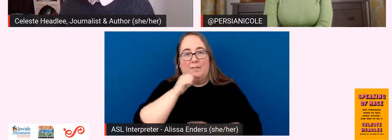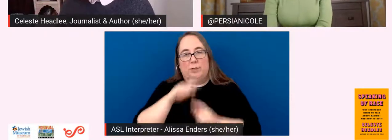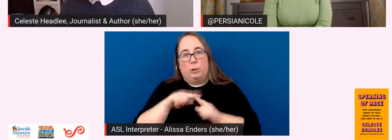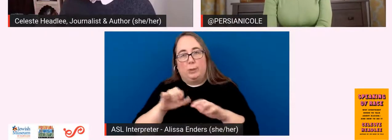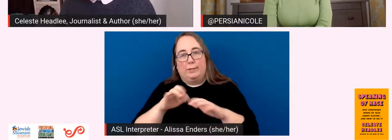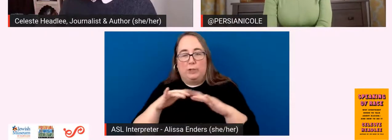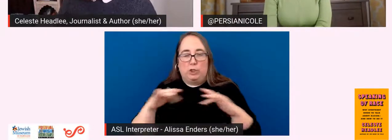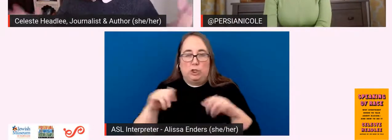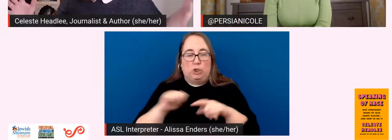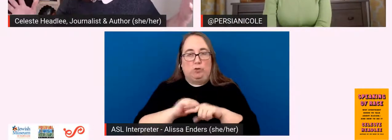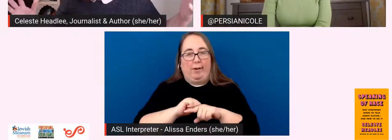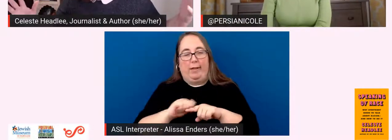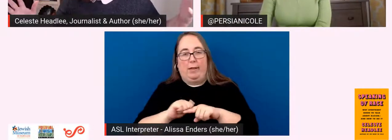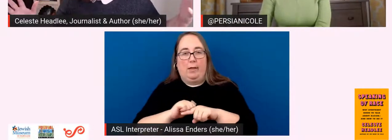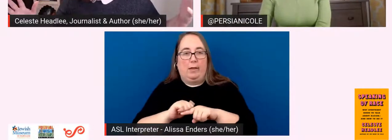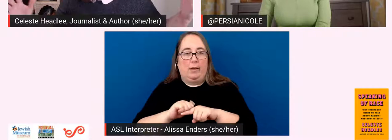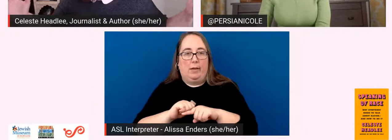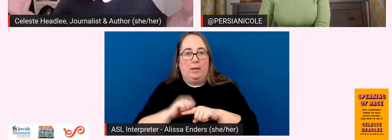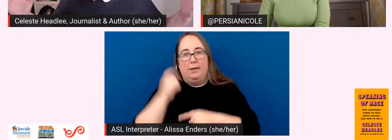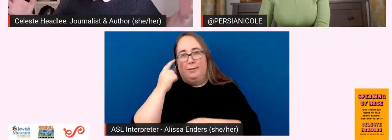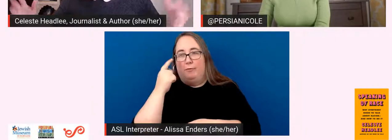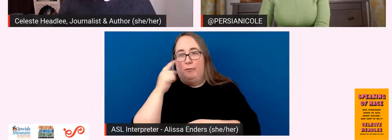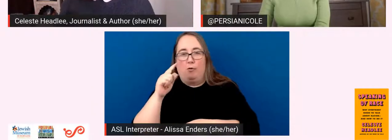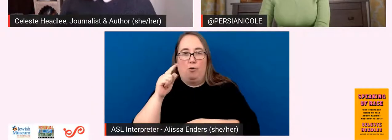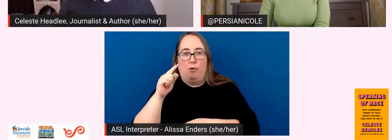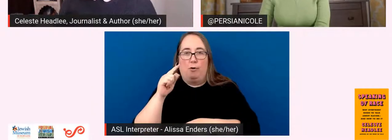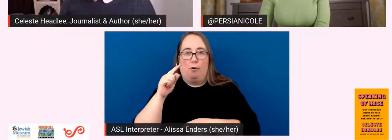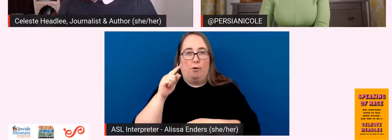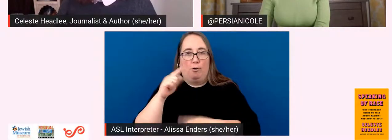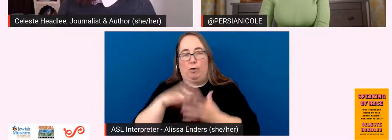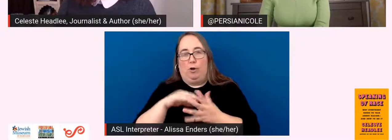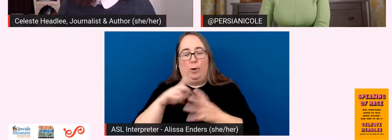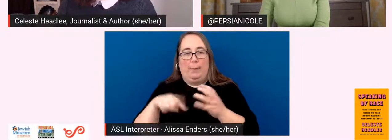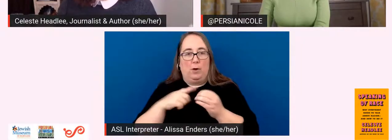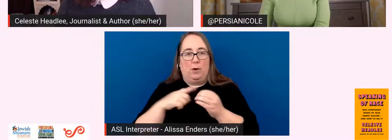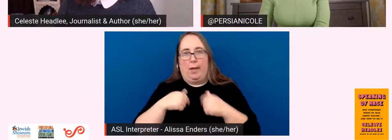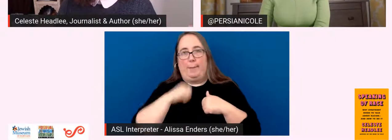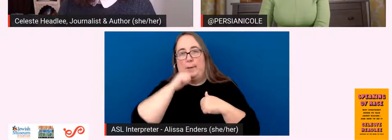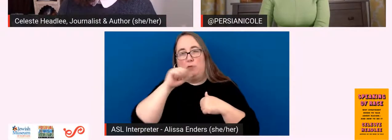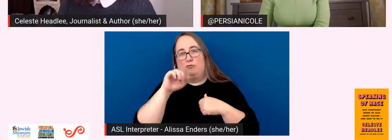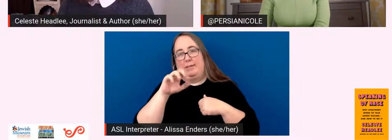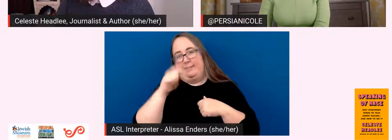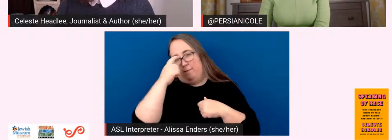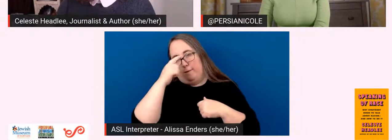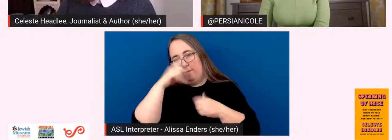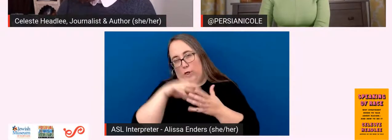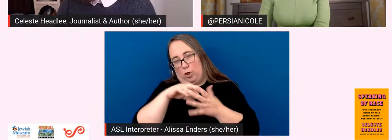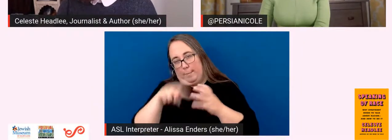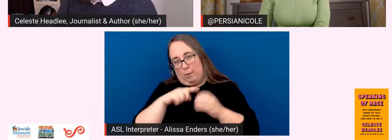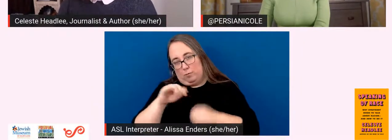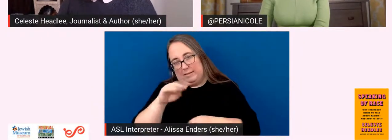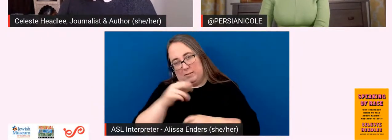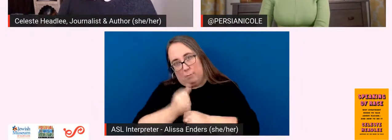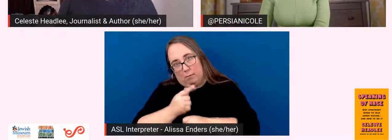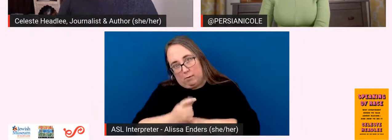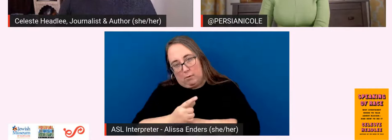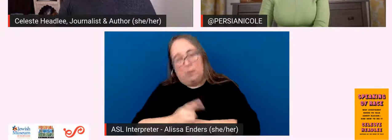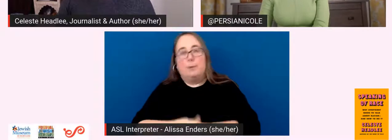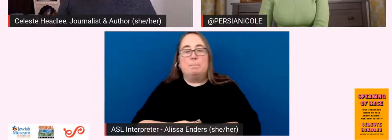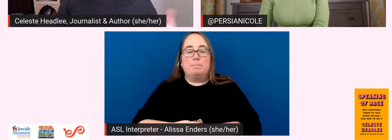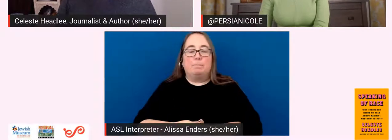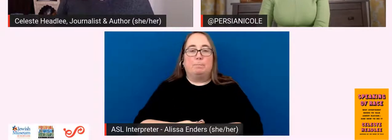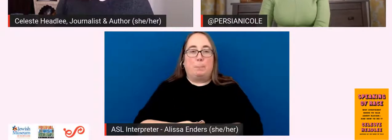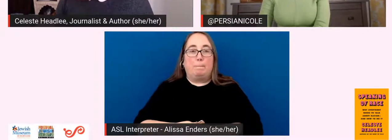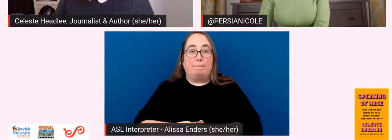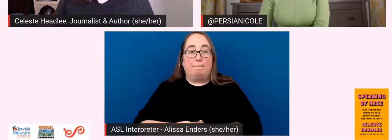diversity training. Why do we have to frickin' learn about, I'm not racist. Why do we have to learn about racism every year? Right. Mm-hmm.